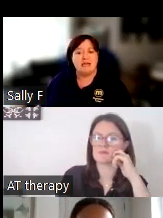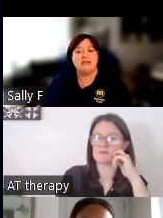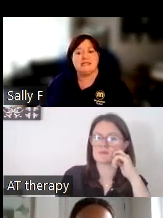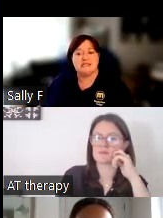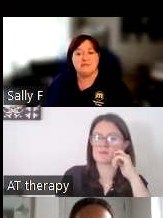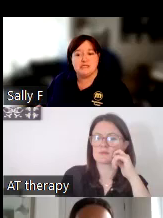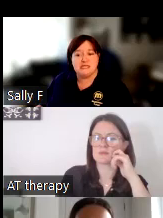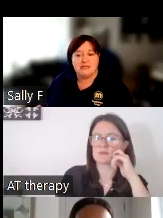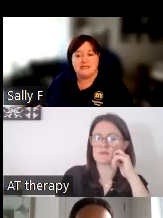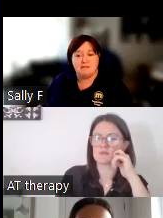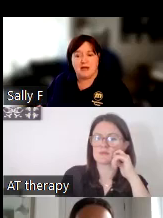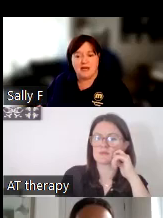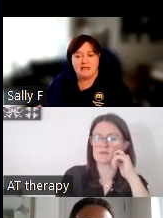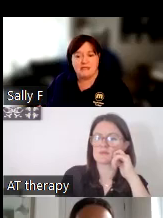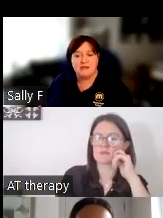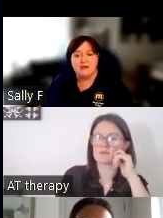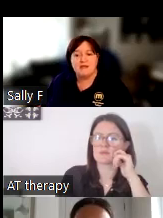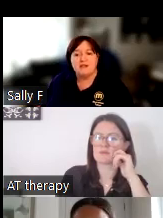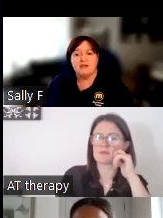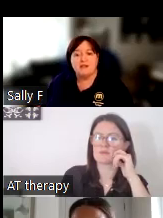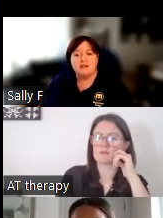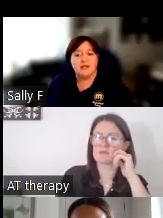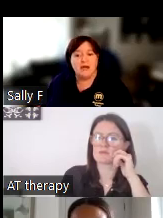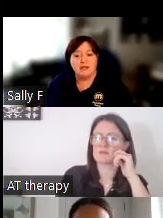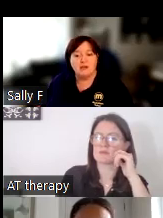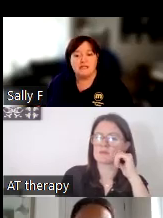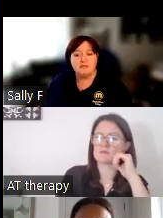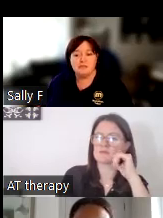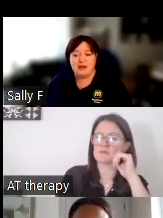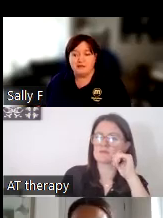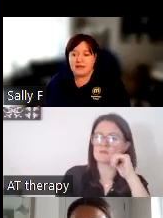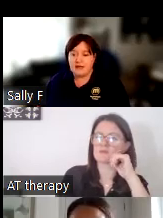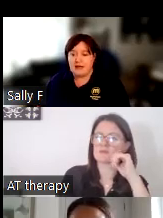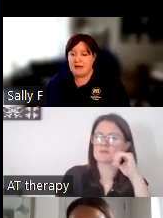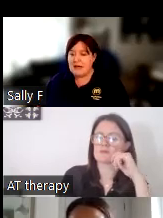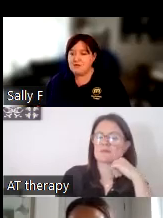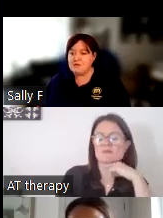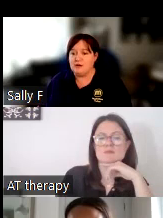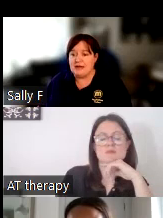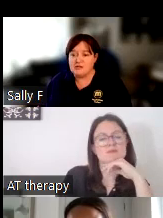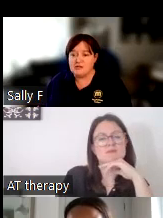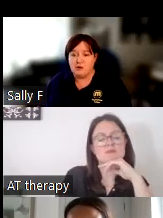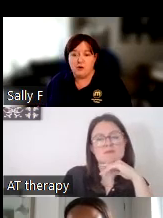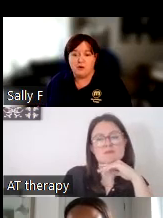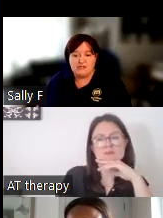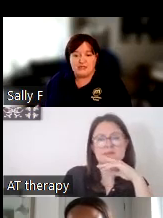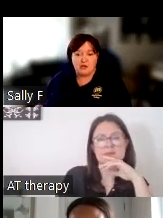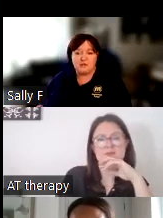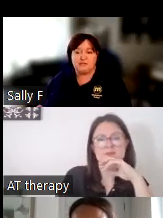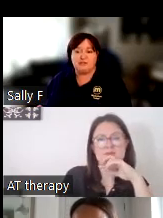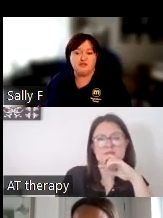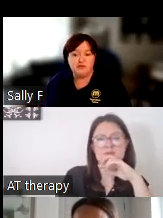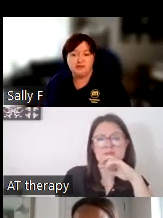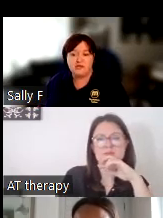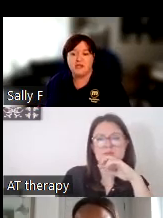down a meal into simple step-by-step guides. You can use symbols around the house, or how to support what's in the